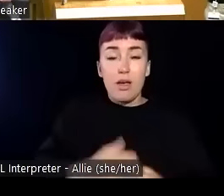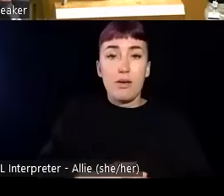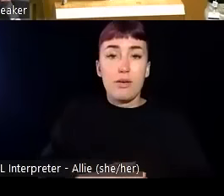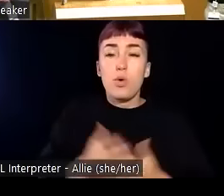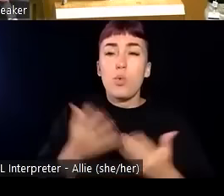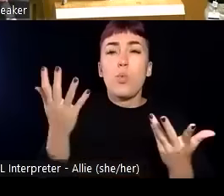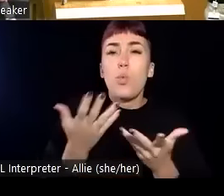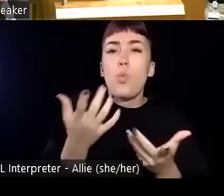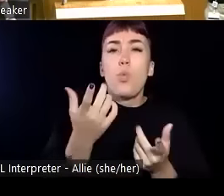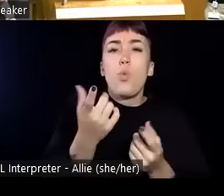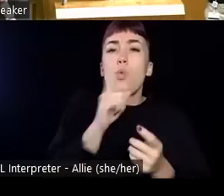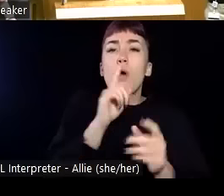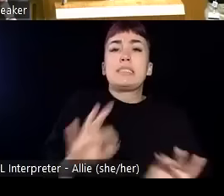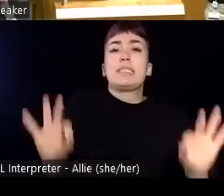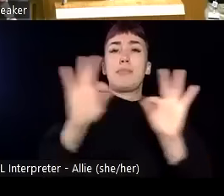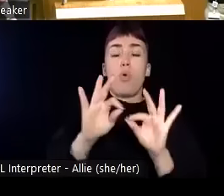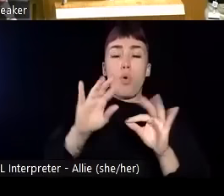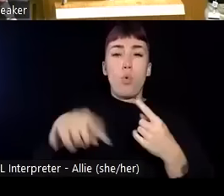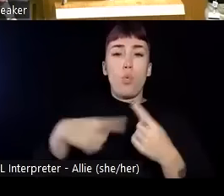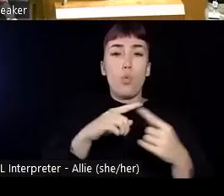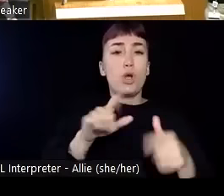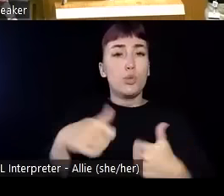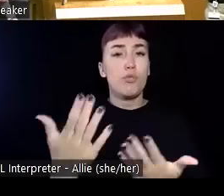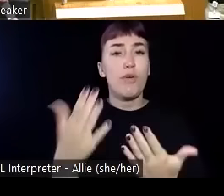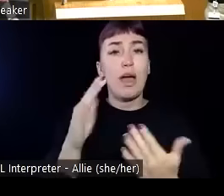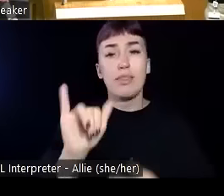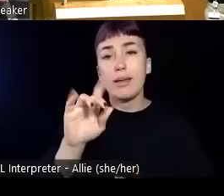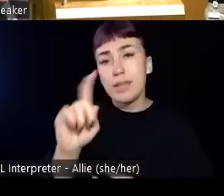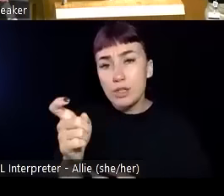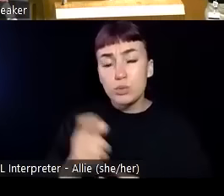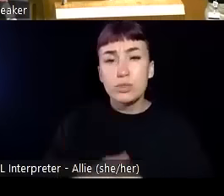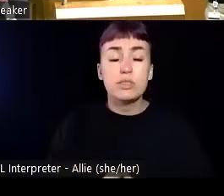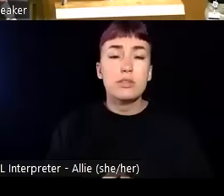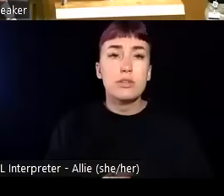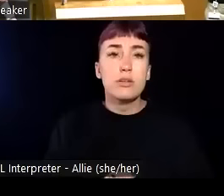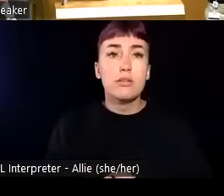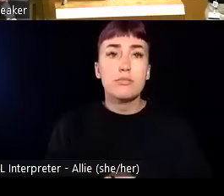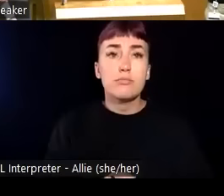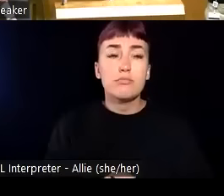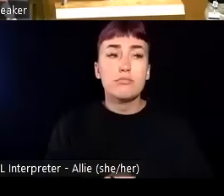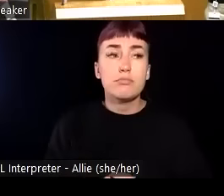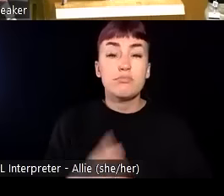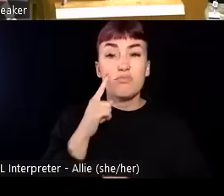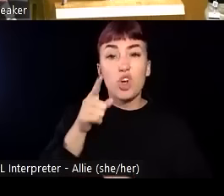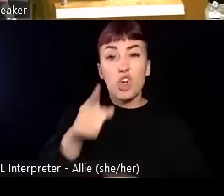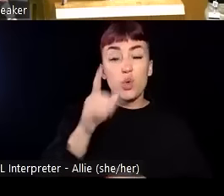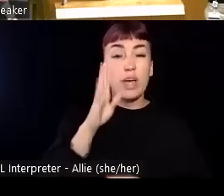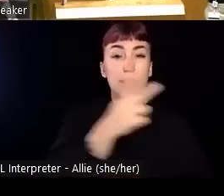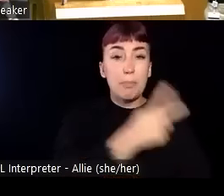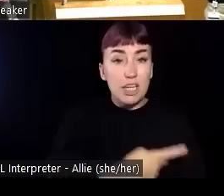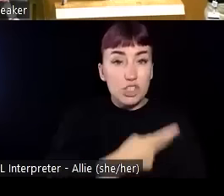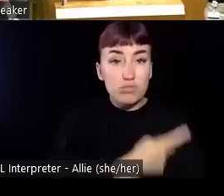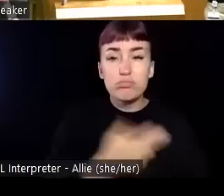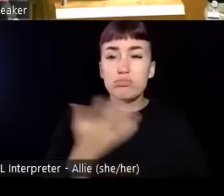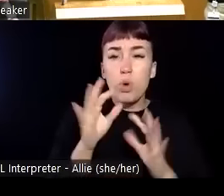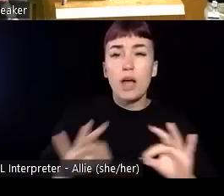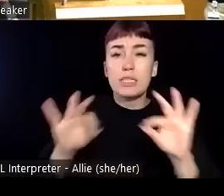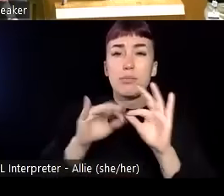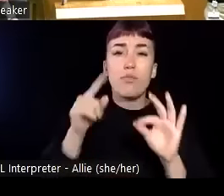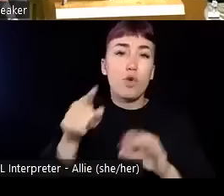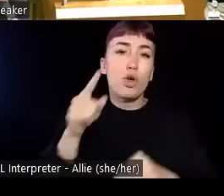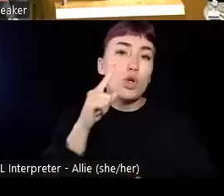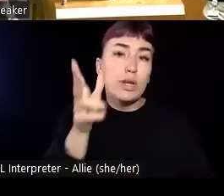what is it that's important to you when you do provide this diagnosis? And for you as a patient, what's important for you to hear